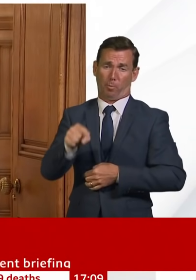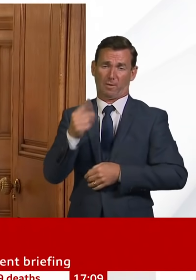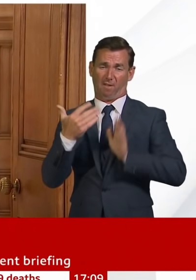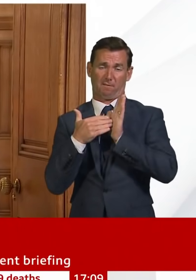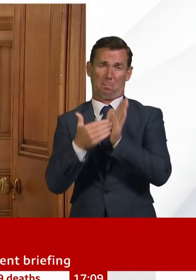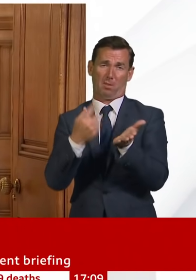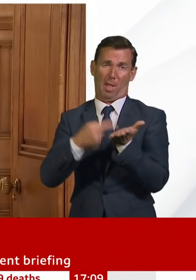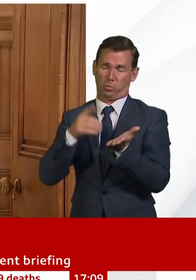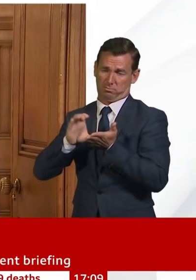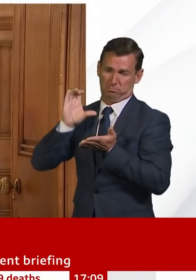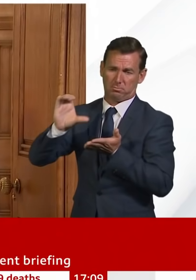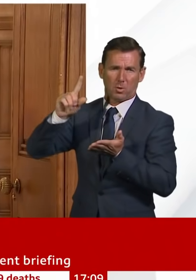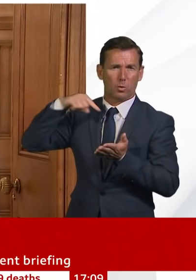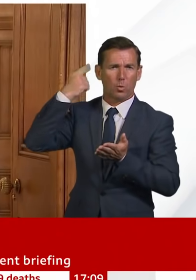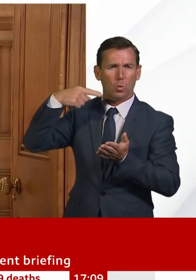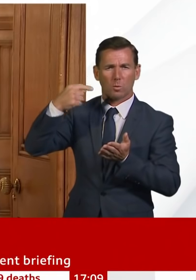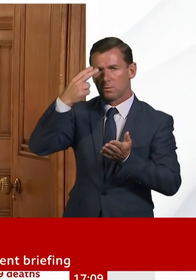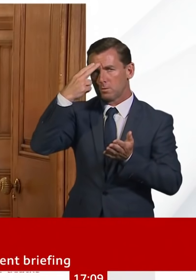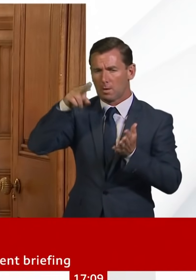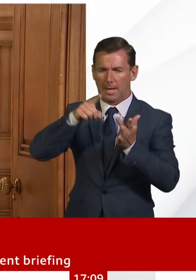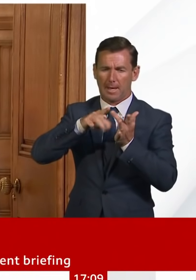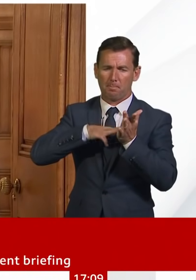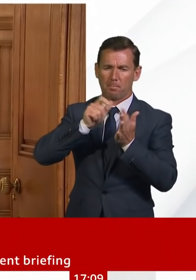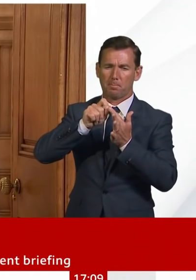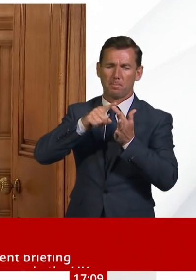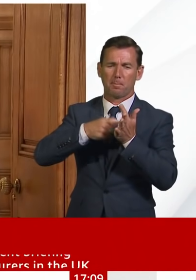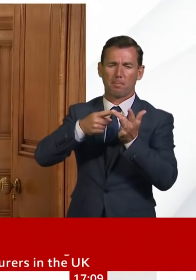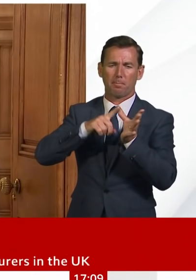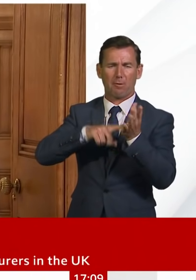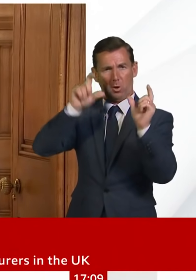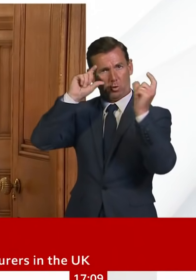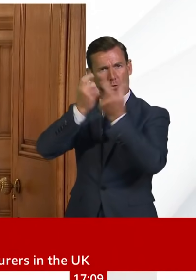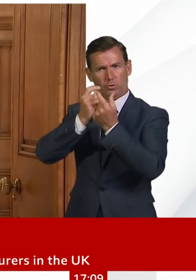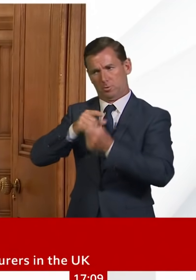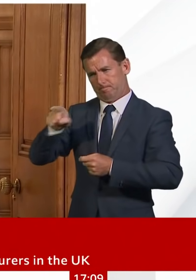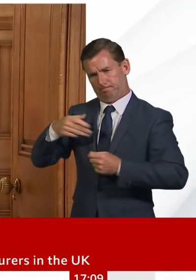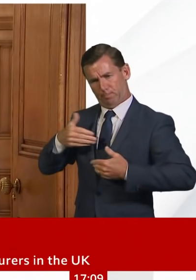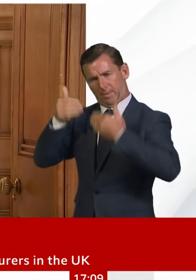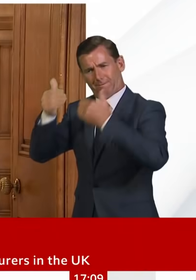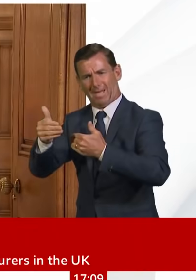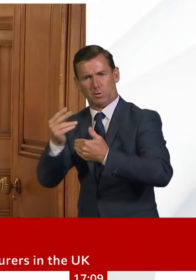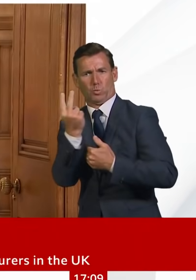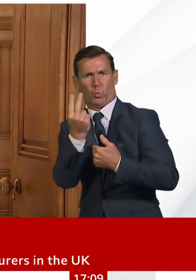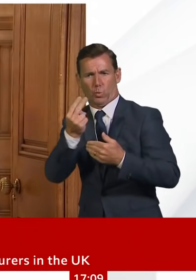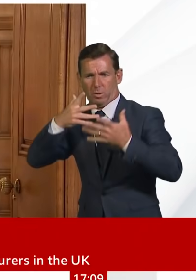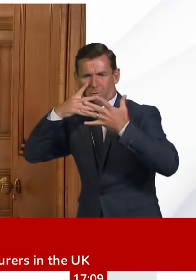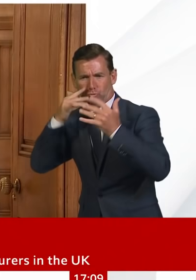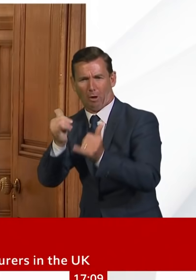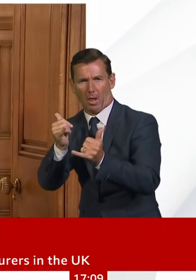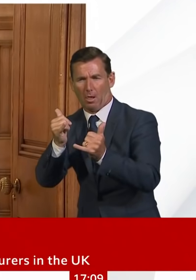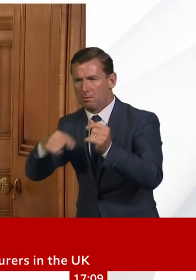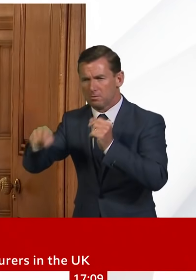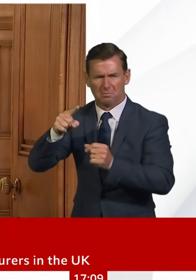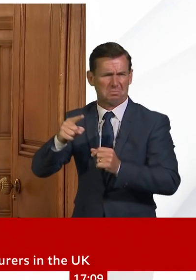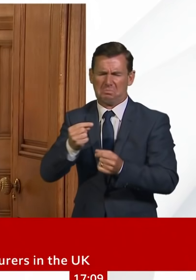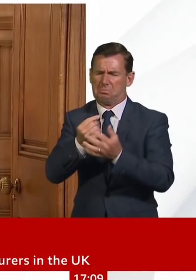to support their phase 2 clinical trials, which are going to assess a sample of several thousand, and